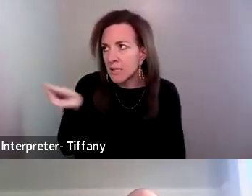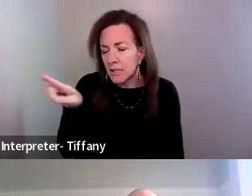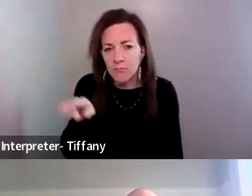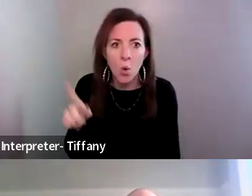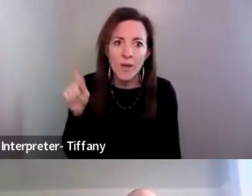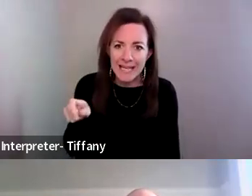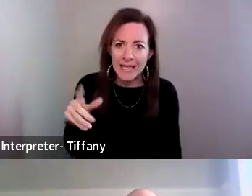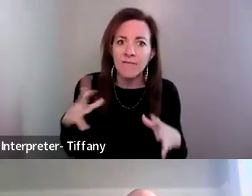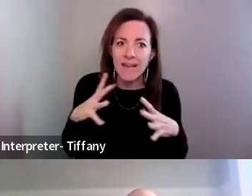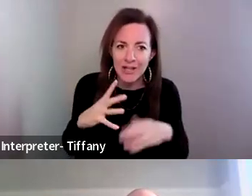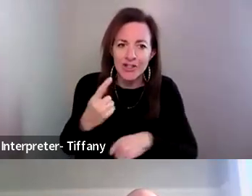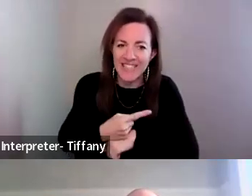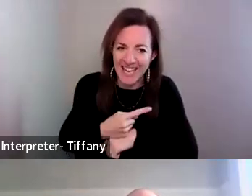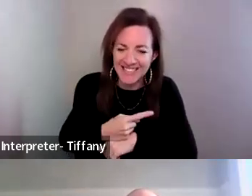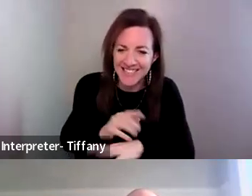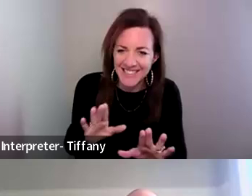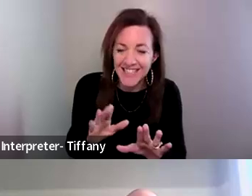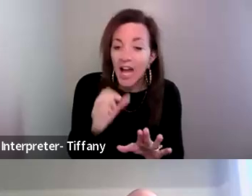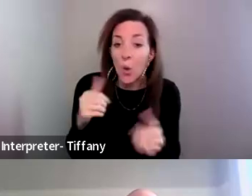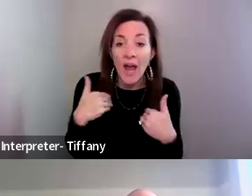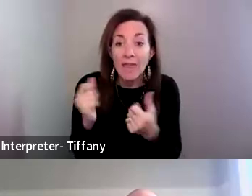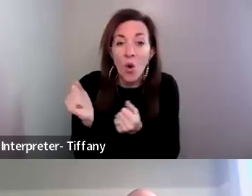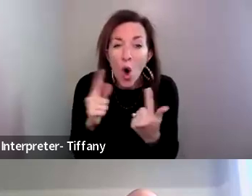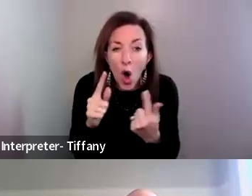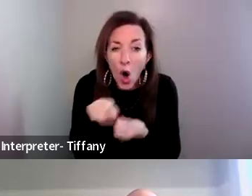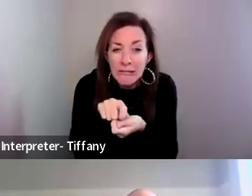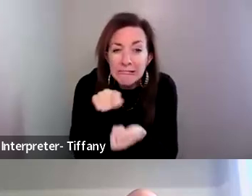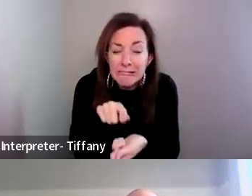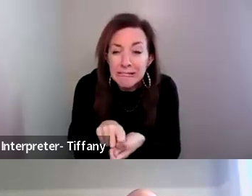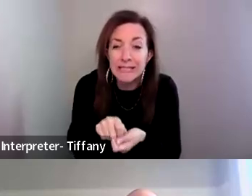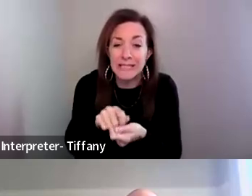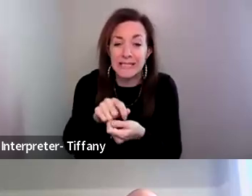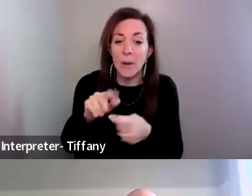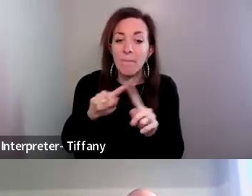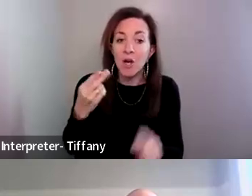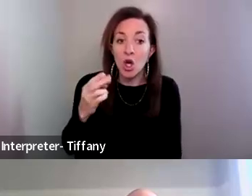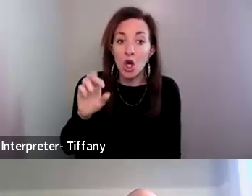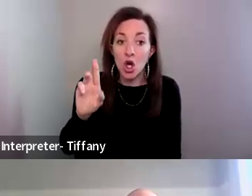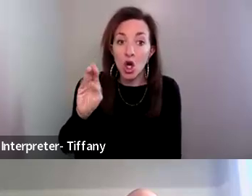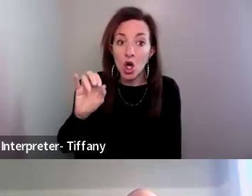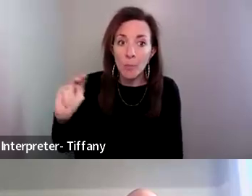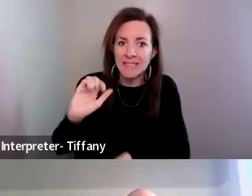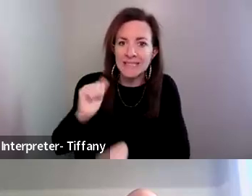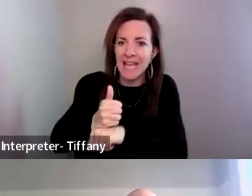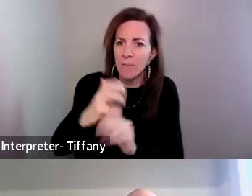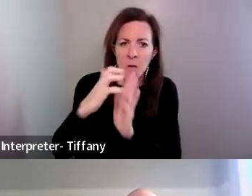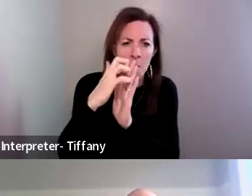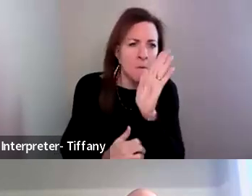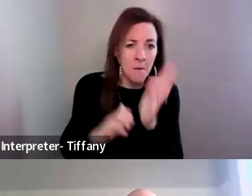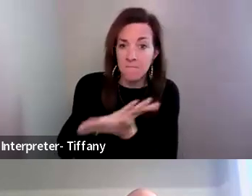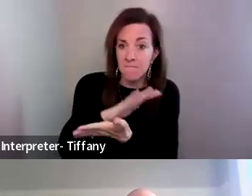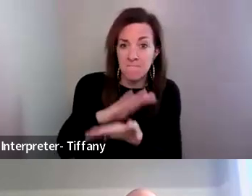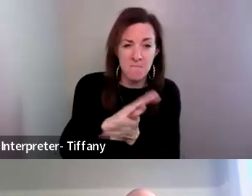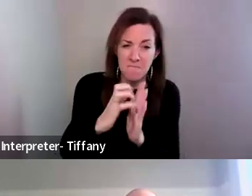need those days. So I don't have all the nitty-gritty details, but Herman's put together a pretty comprehensive sheet. So if there's anybody who wants it,